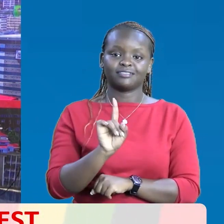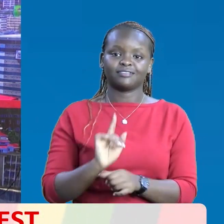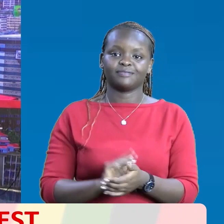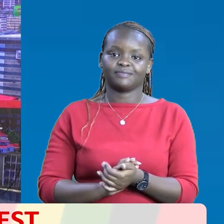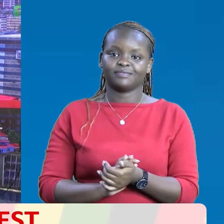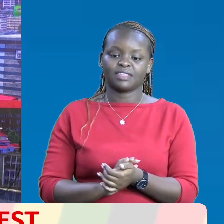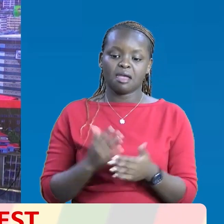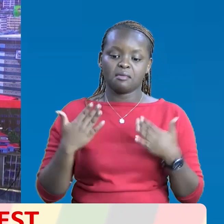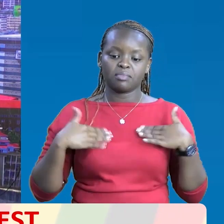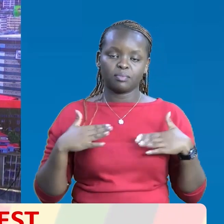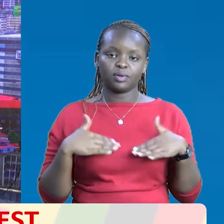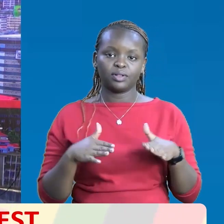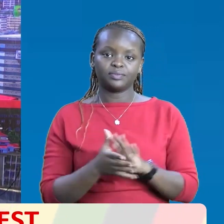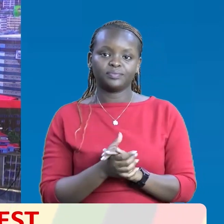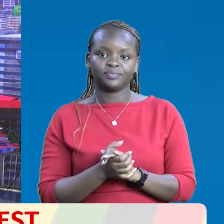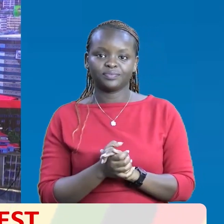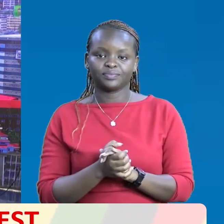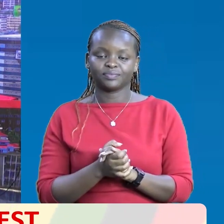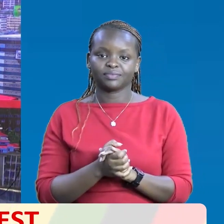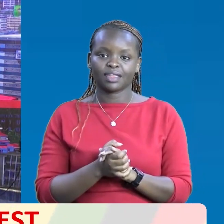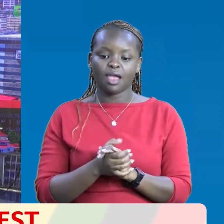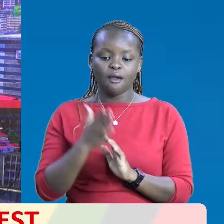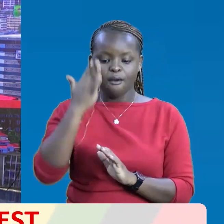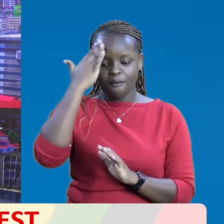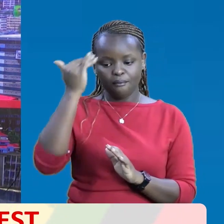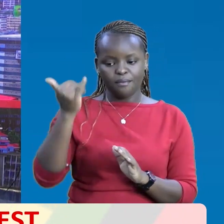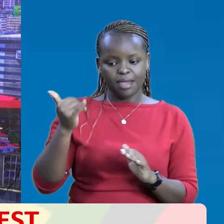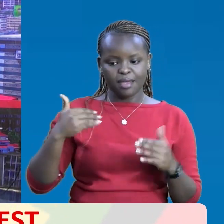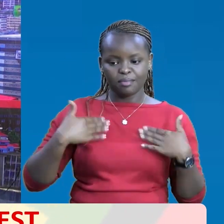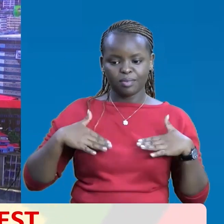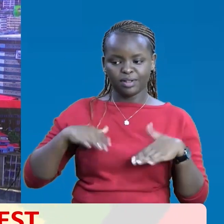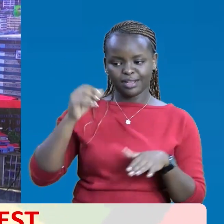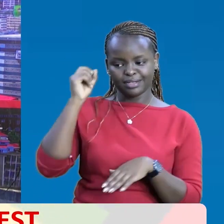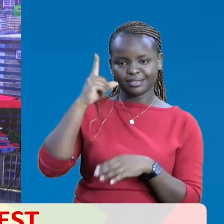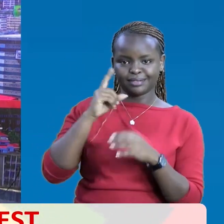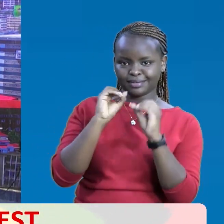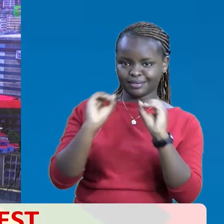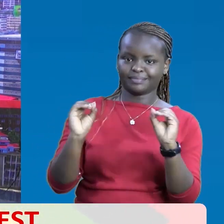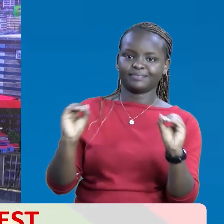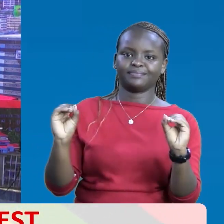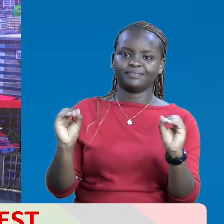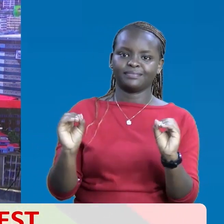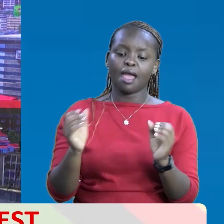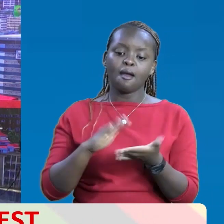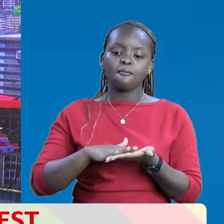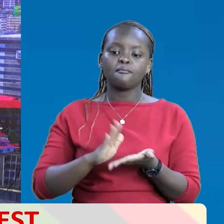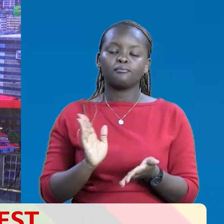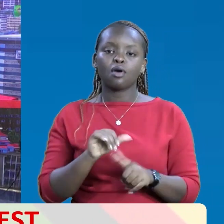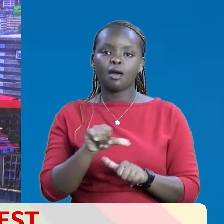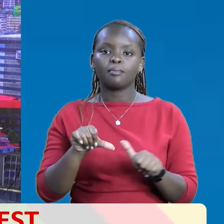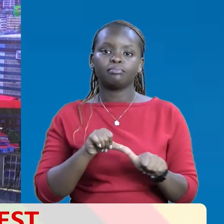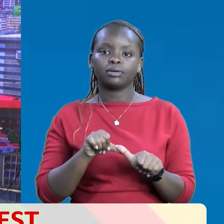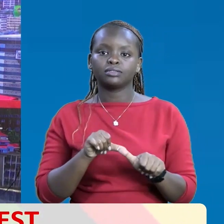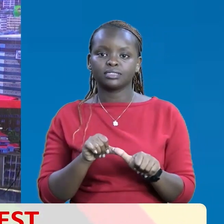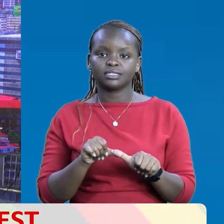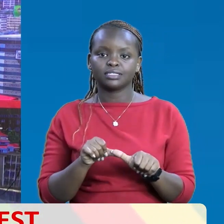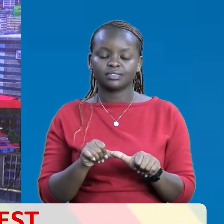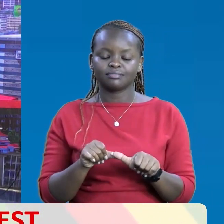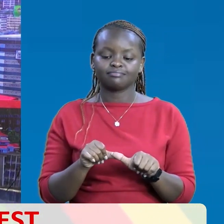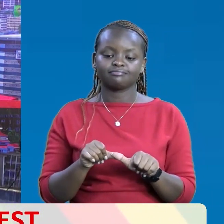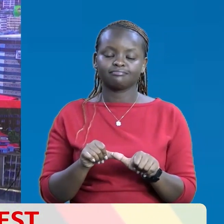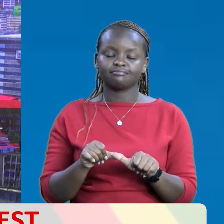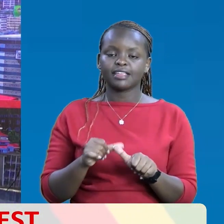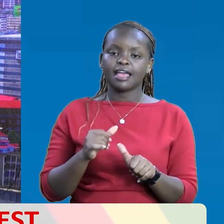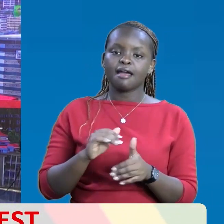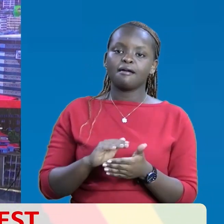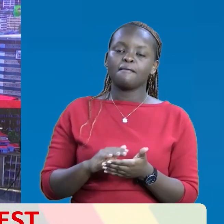moja watu why people don't grasp this. And I think it's more of a order of our pay attention to it,